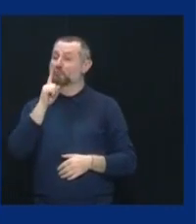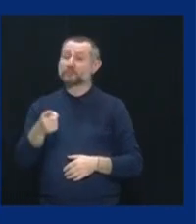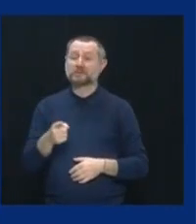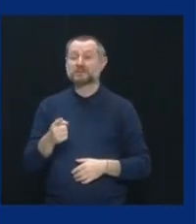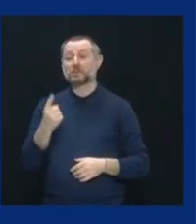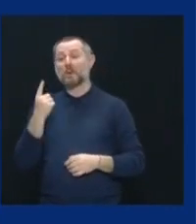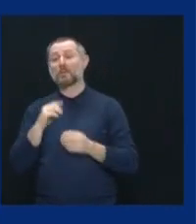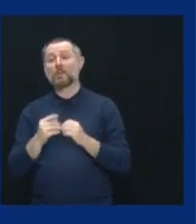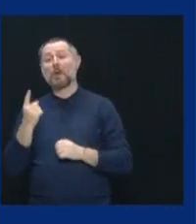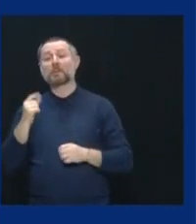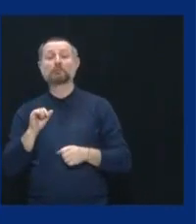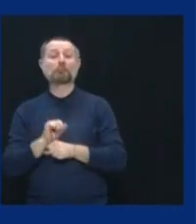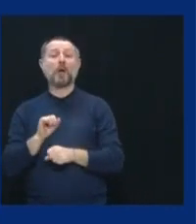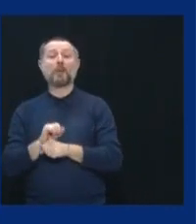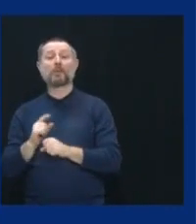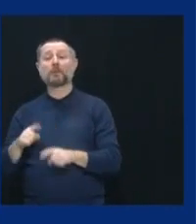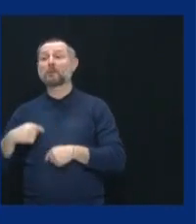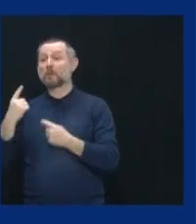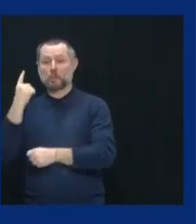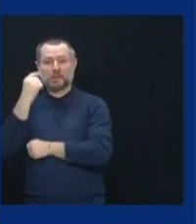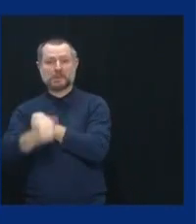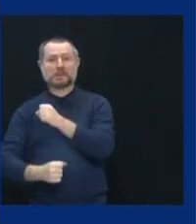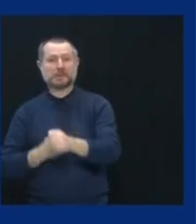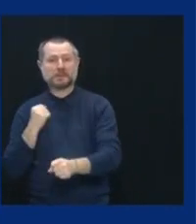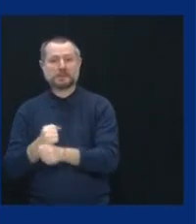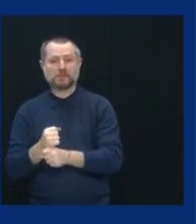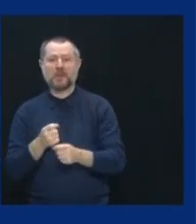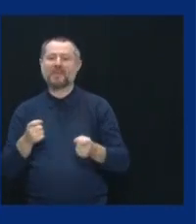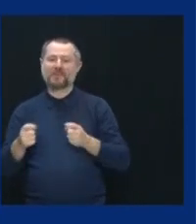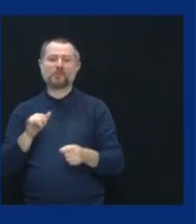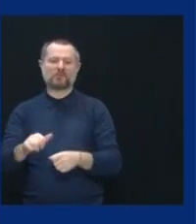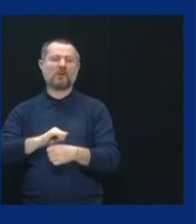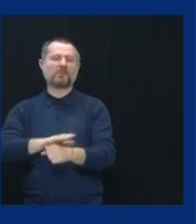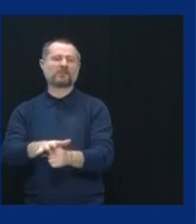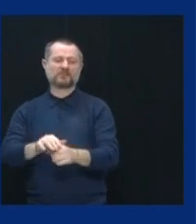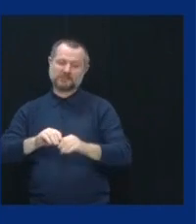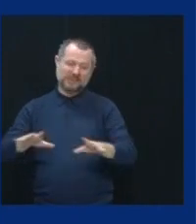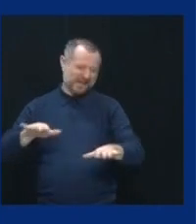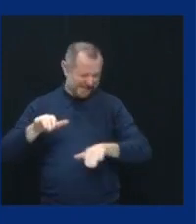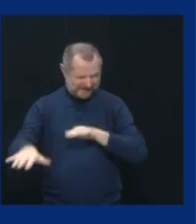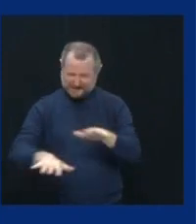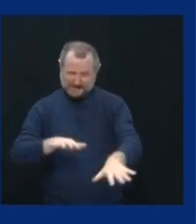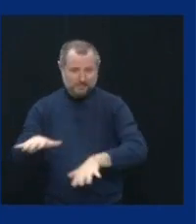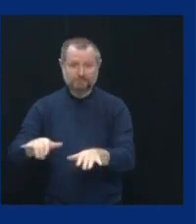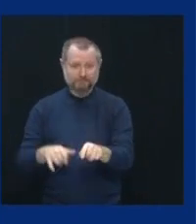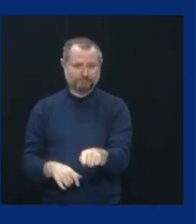past year has been dealing with the crisis of the moment, right?